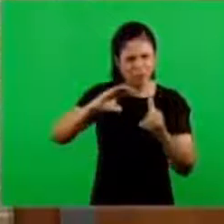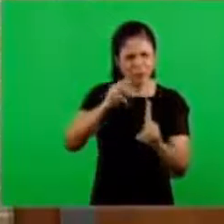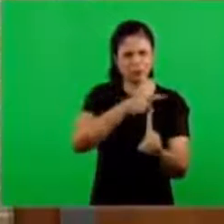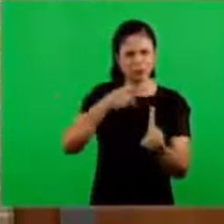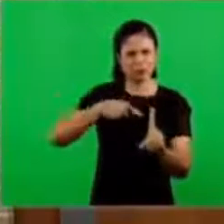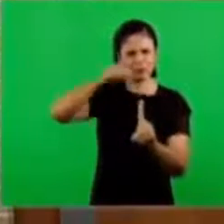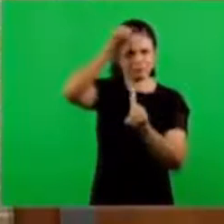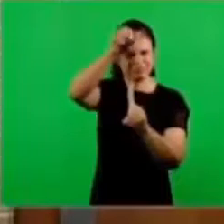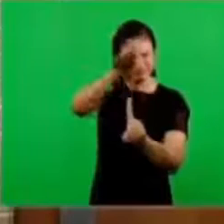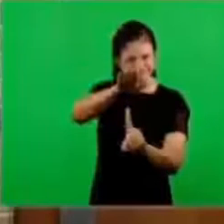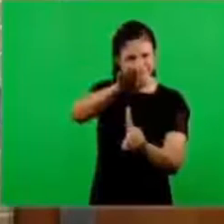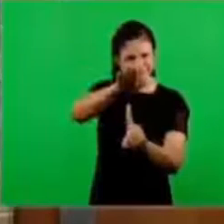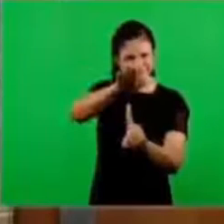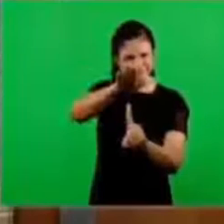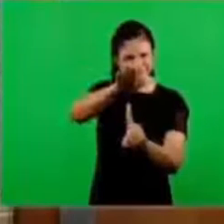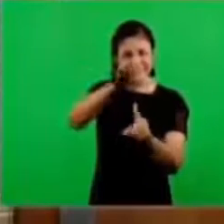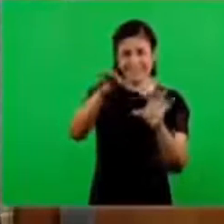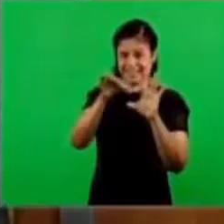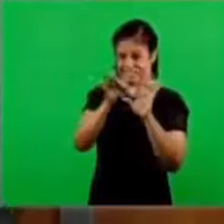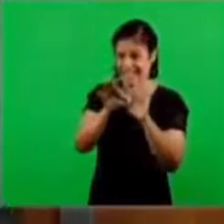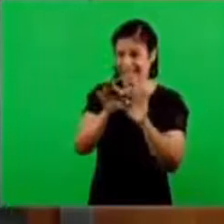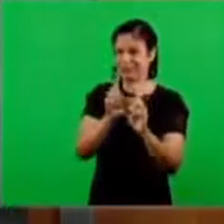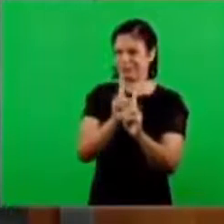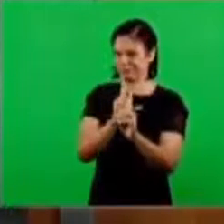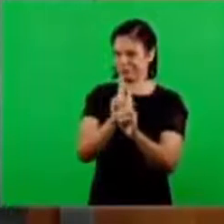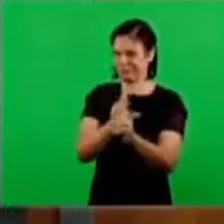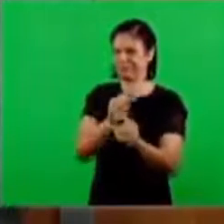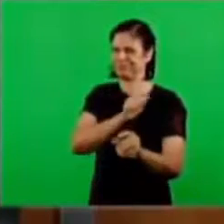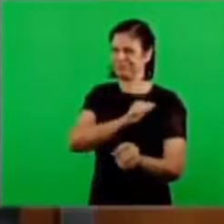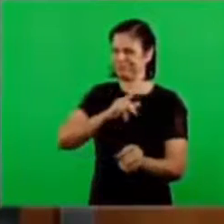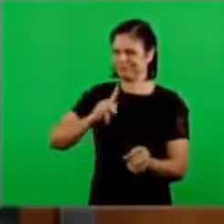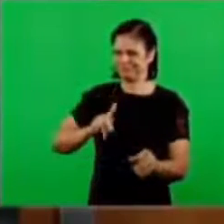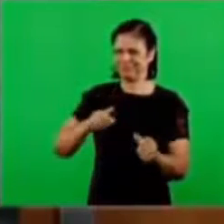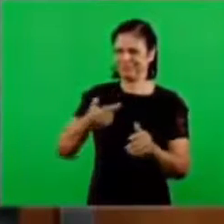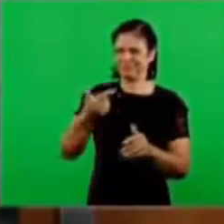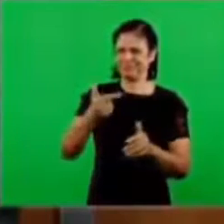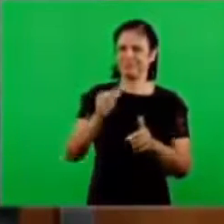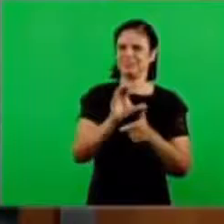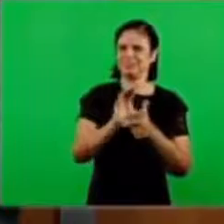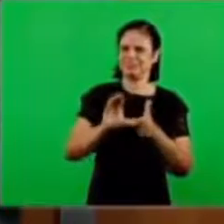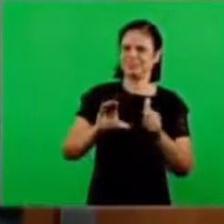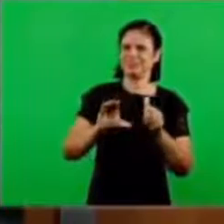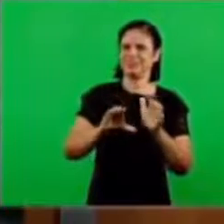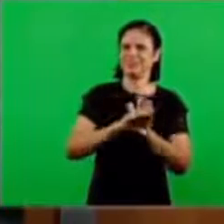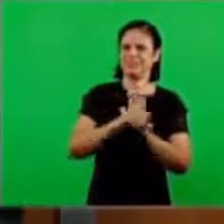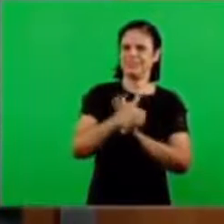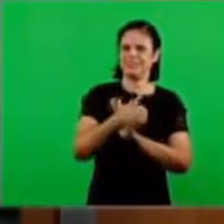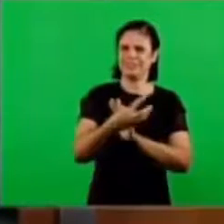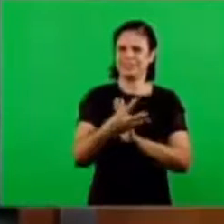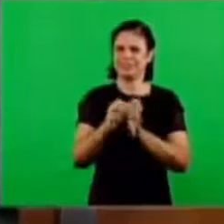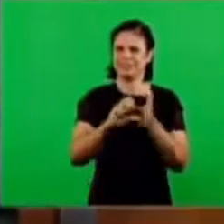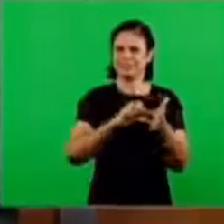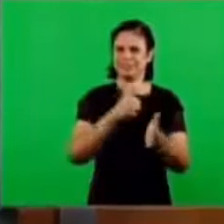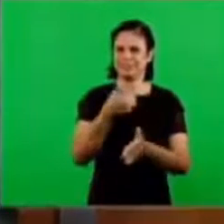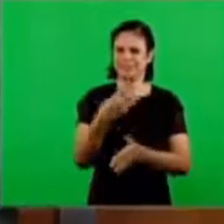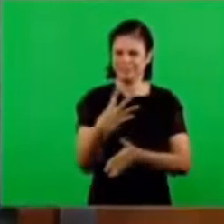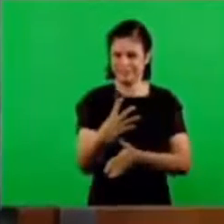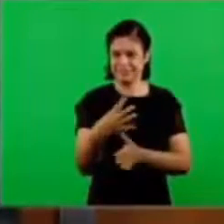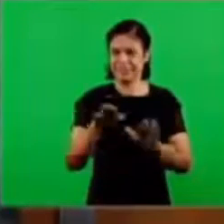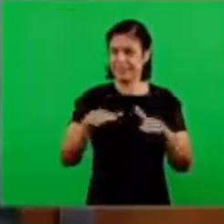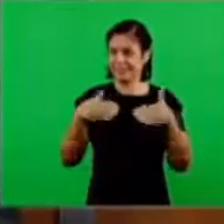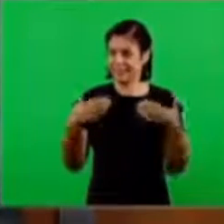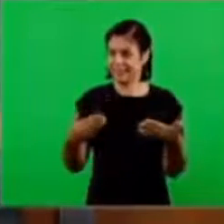the apostolic blessing that is always given in the church. It comes from the doctrine of the apostles. 2 Corinthians chapter 13, verse 14.